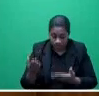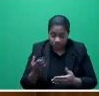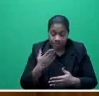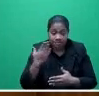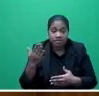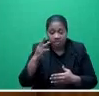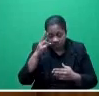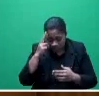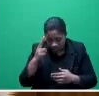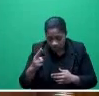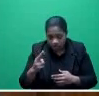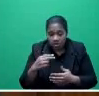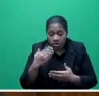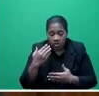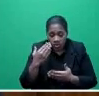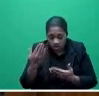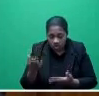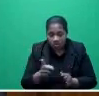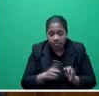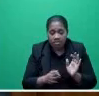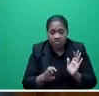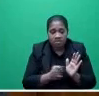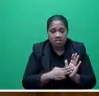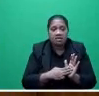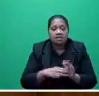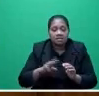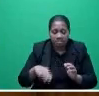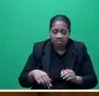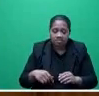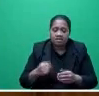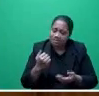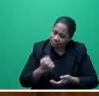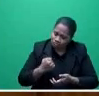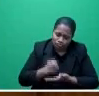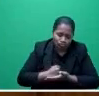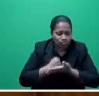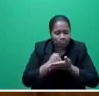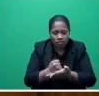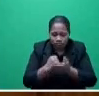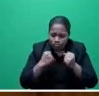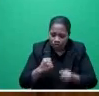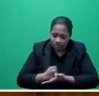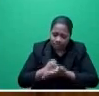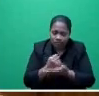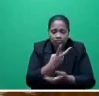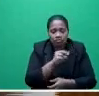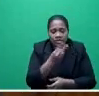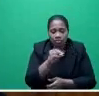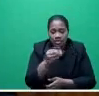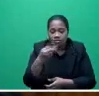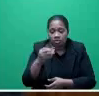Honorable Members, I thank you all and reiterate my strong support for the 2020-2021 national budget. Thank